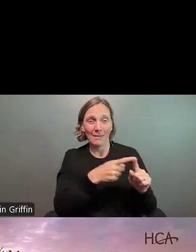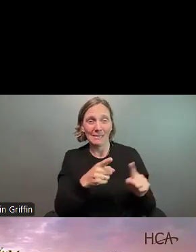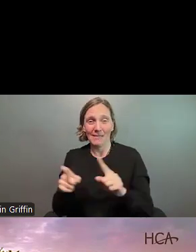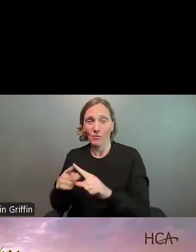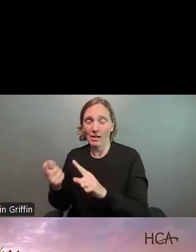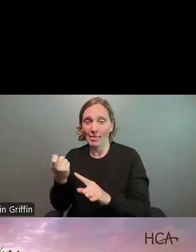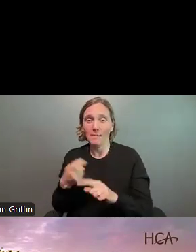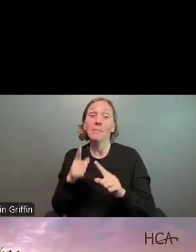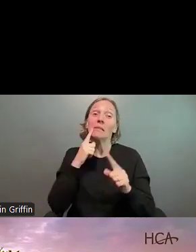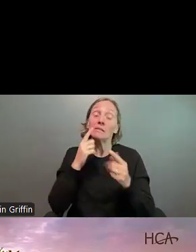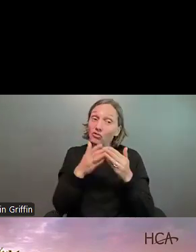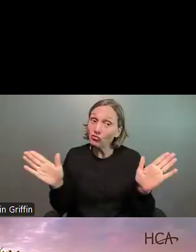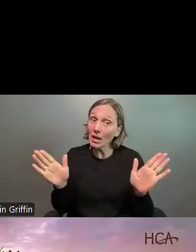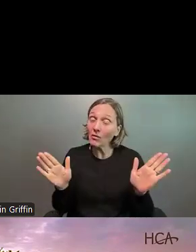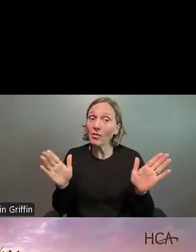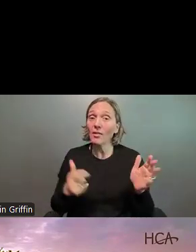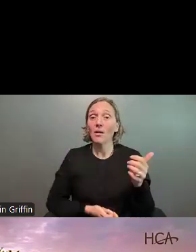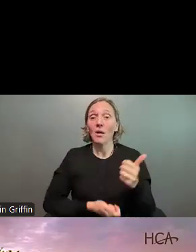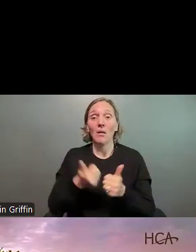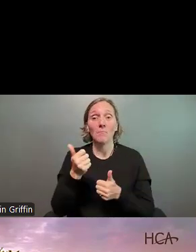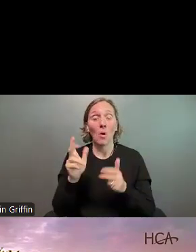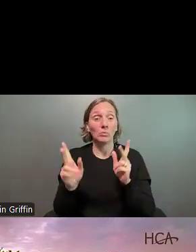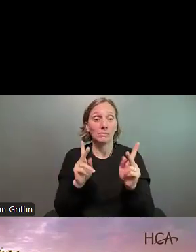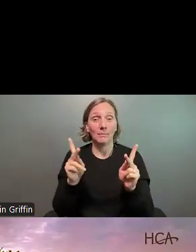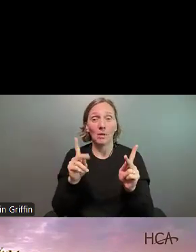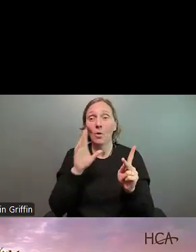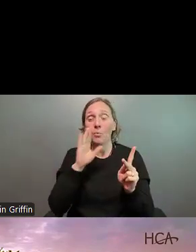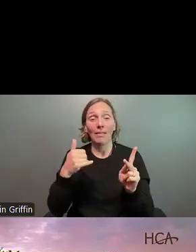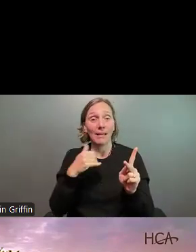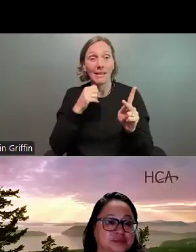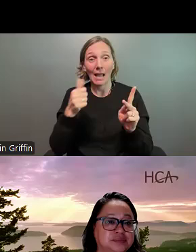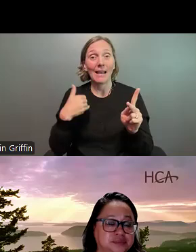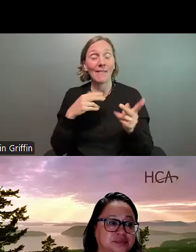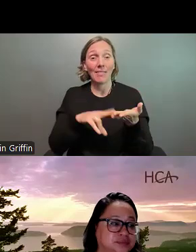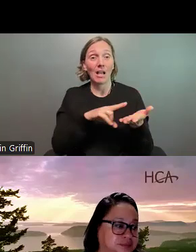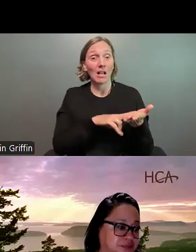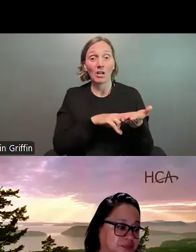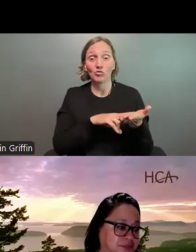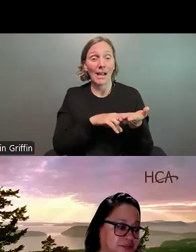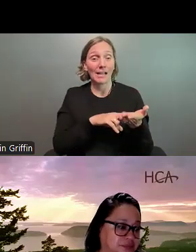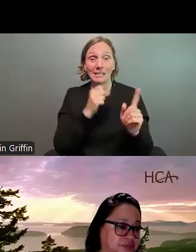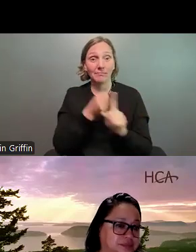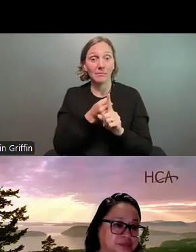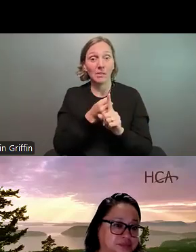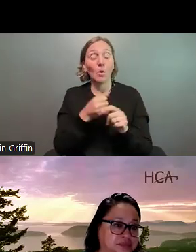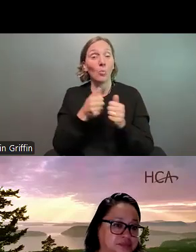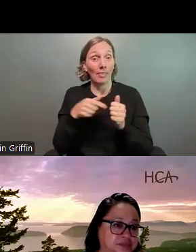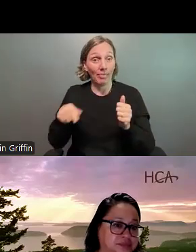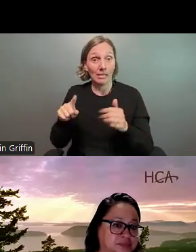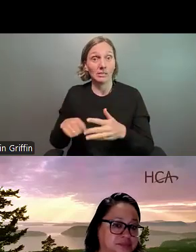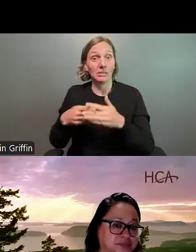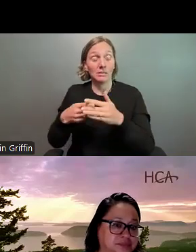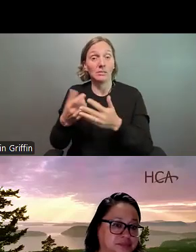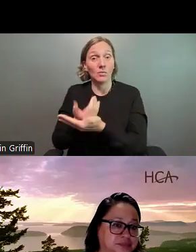general, the majority of folks will not have their contract touched with this go live. I think for the most part,